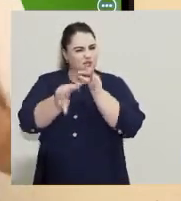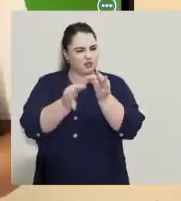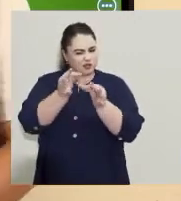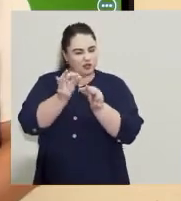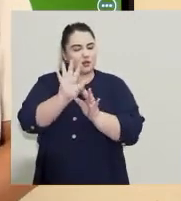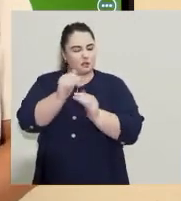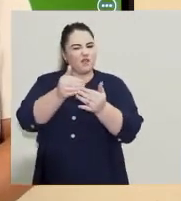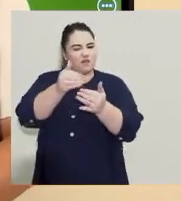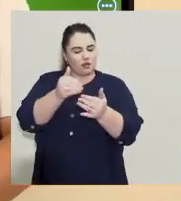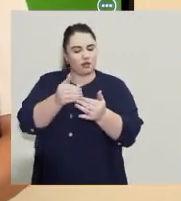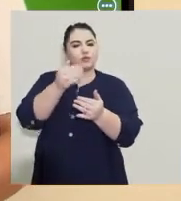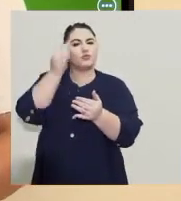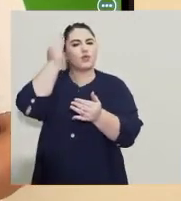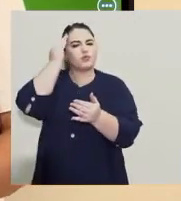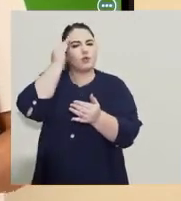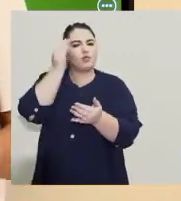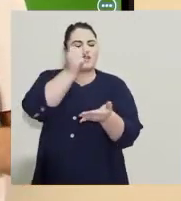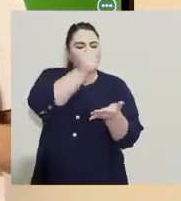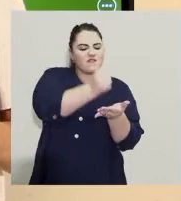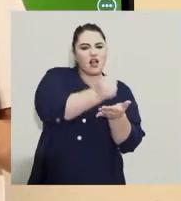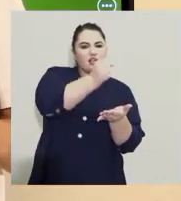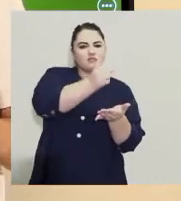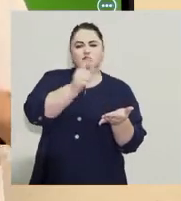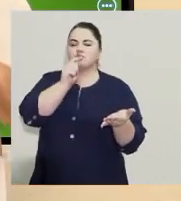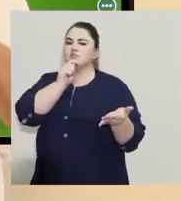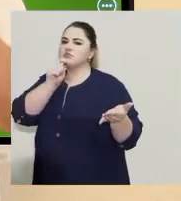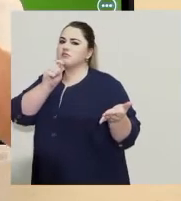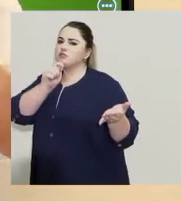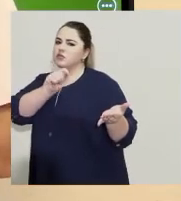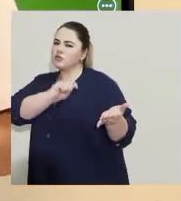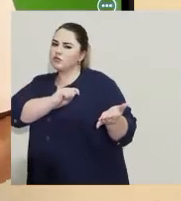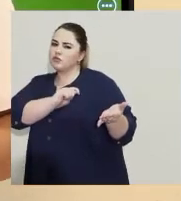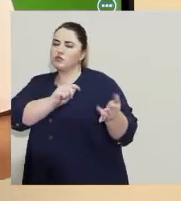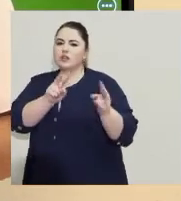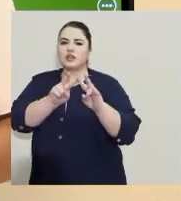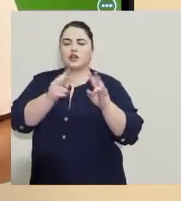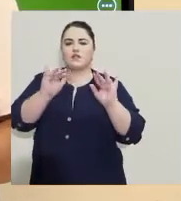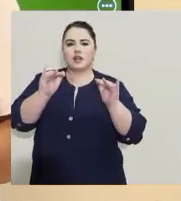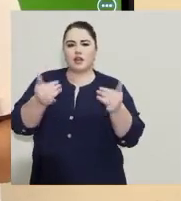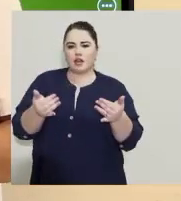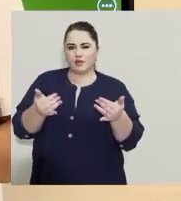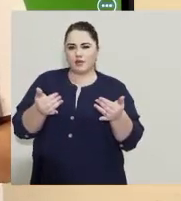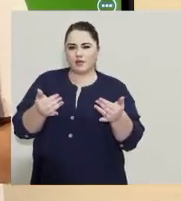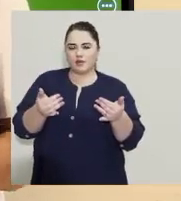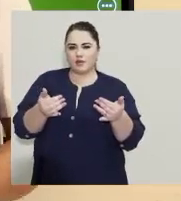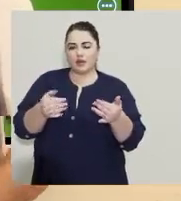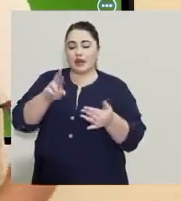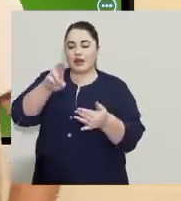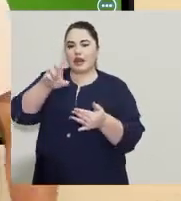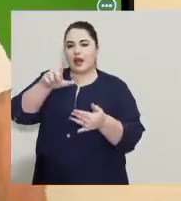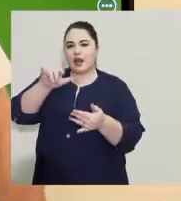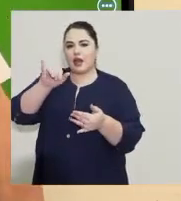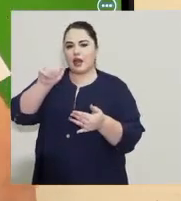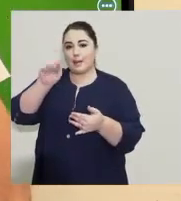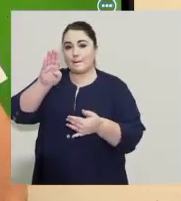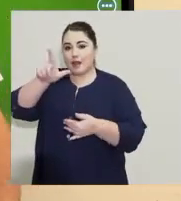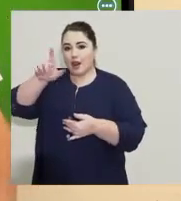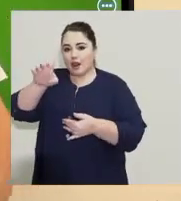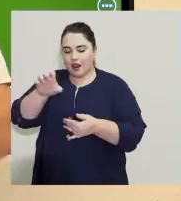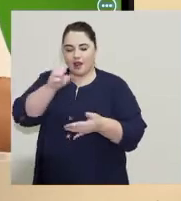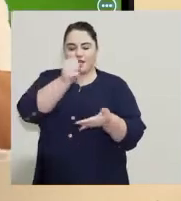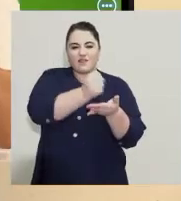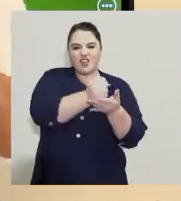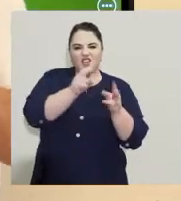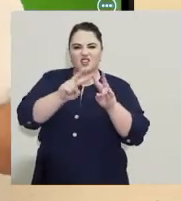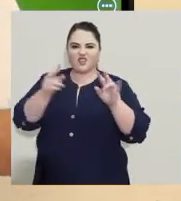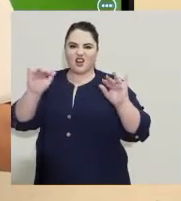and do some examples, what is the difference between validity in a certain experiment and reliability?